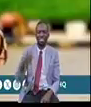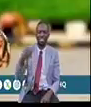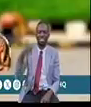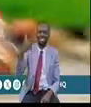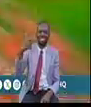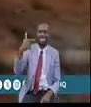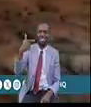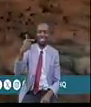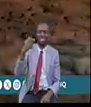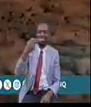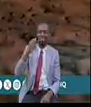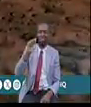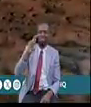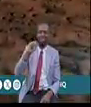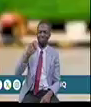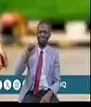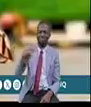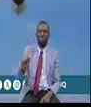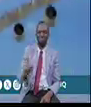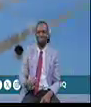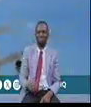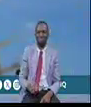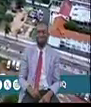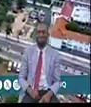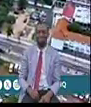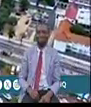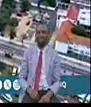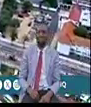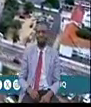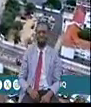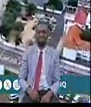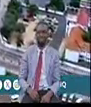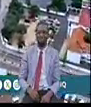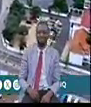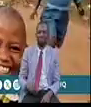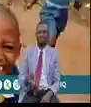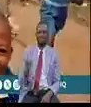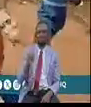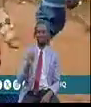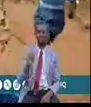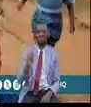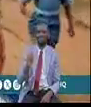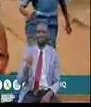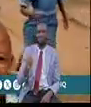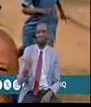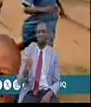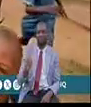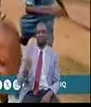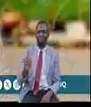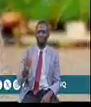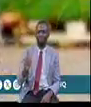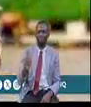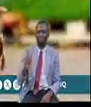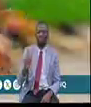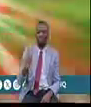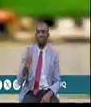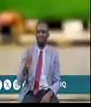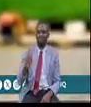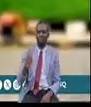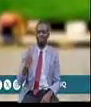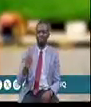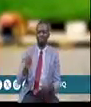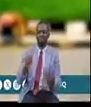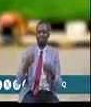vibrant land of Mother Ghana, where the heritage of the Ashanti Kingdom shines brightly.